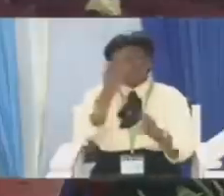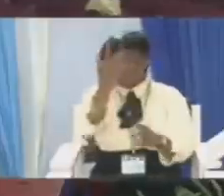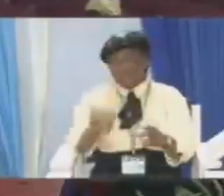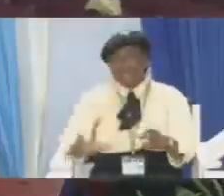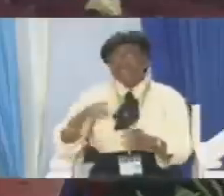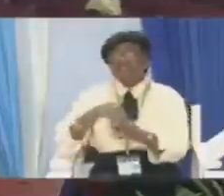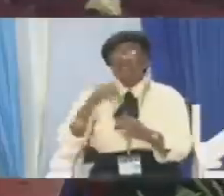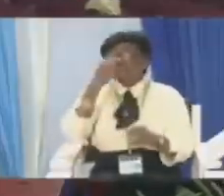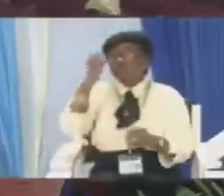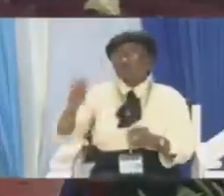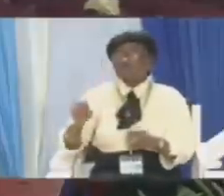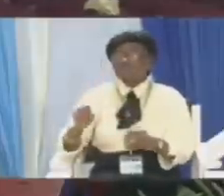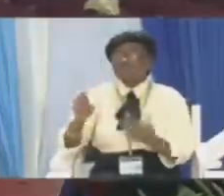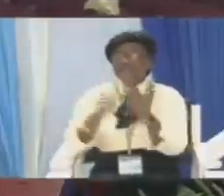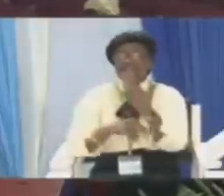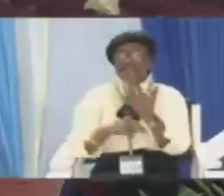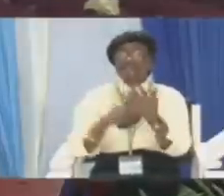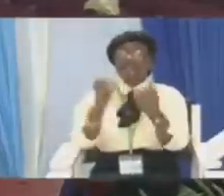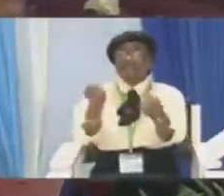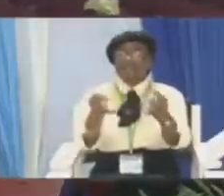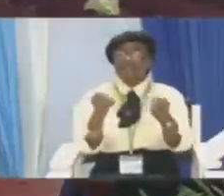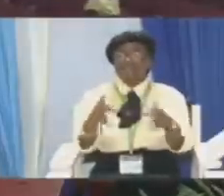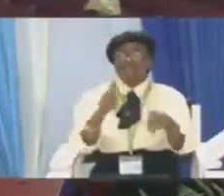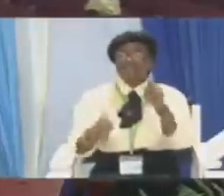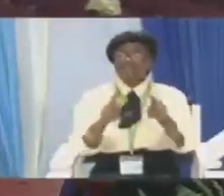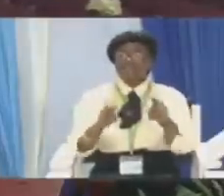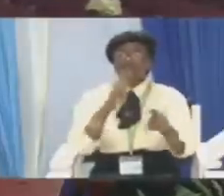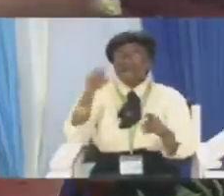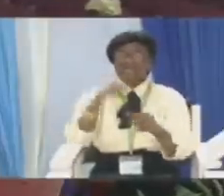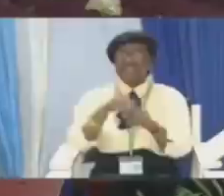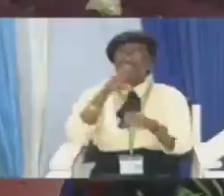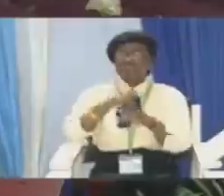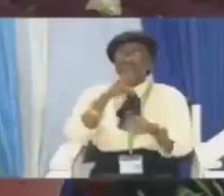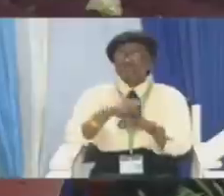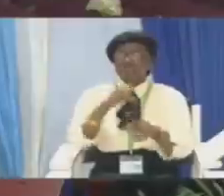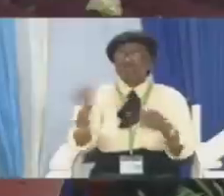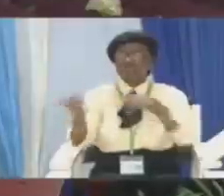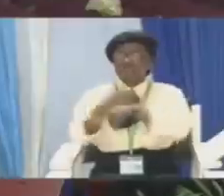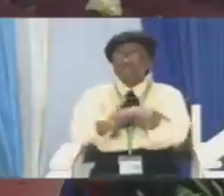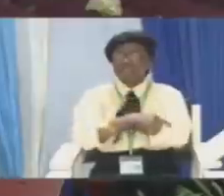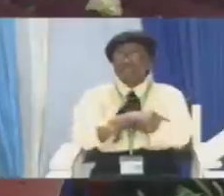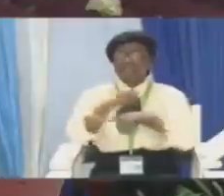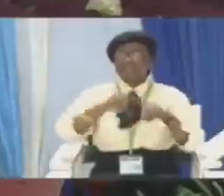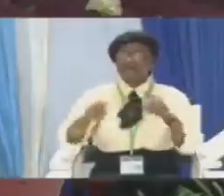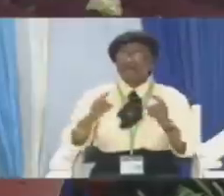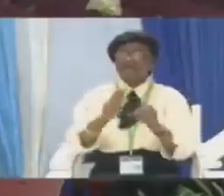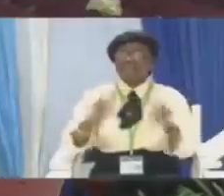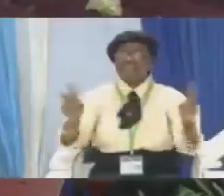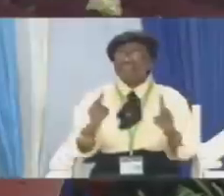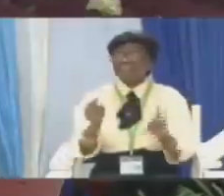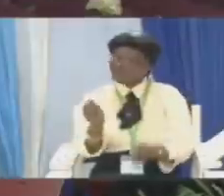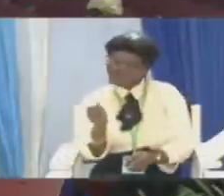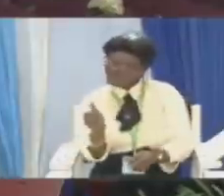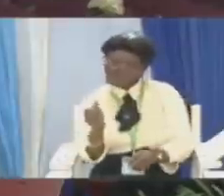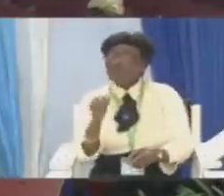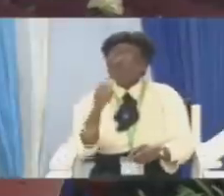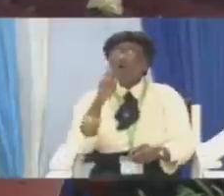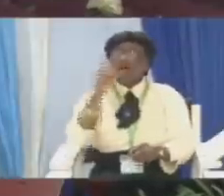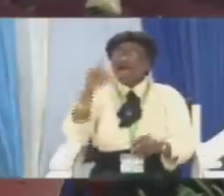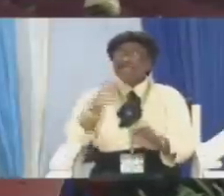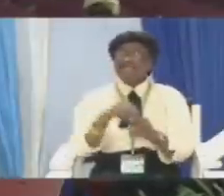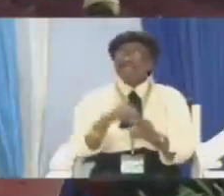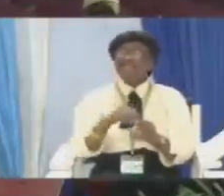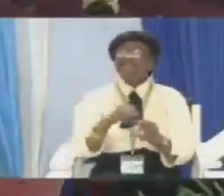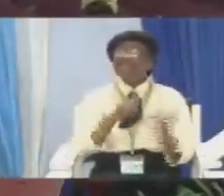are in church today, but very few are in Christ. A lot of people are in the